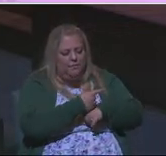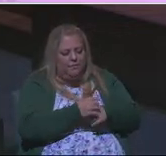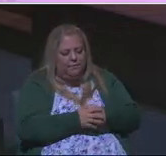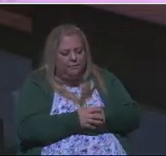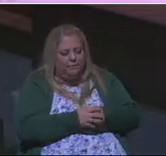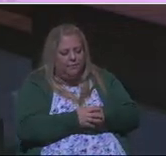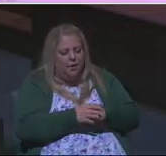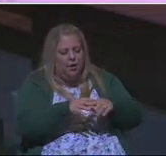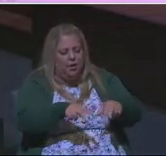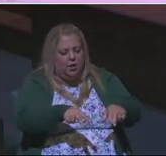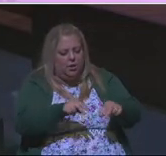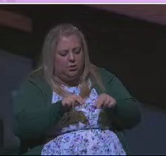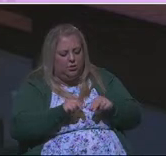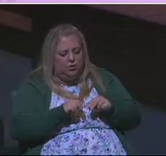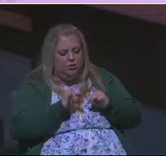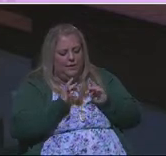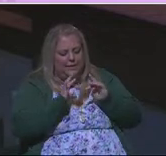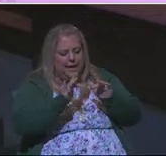The tomb is empty.